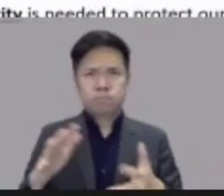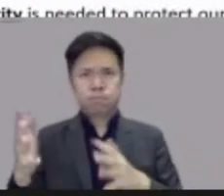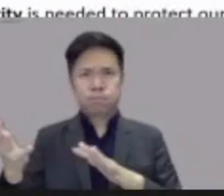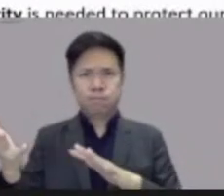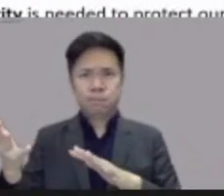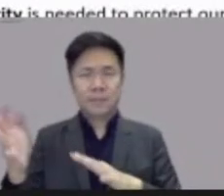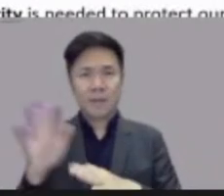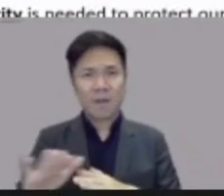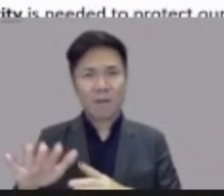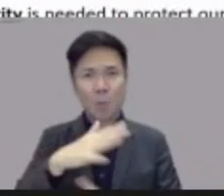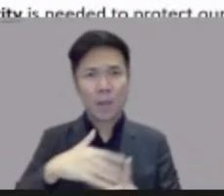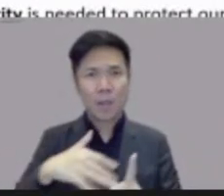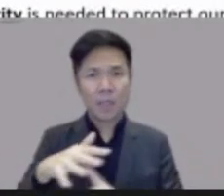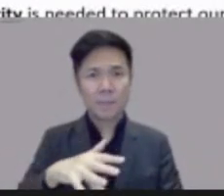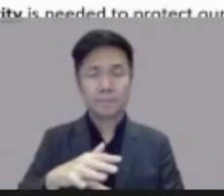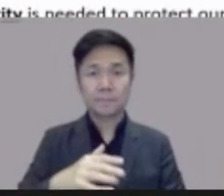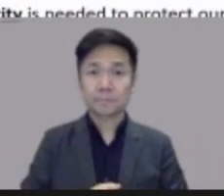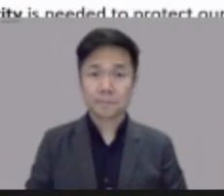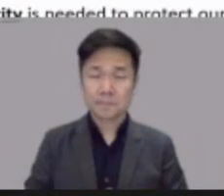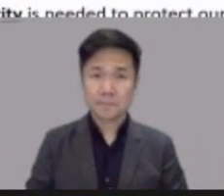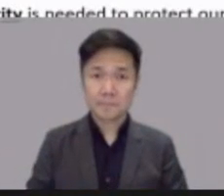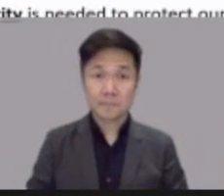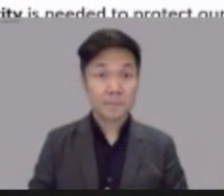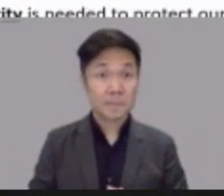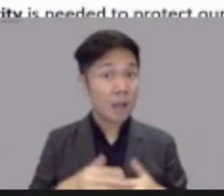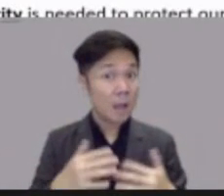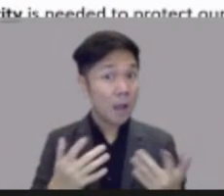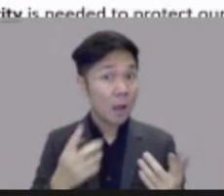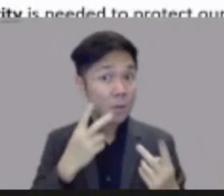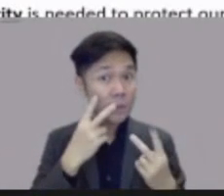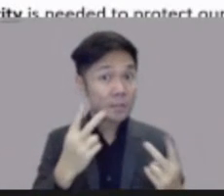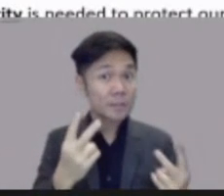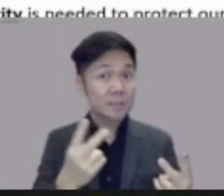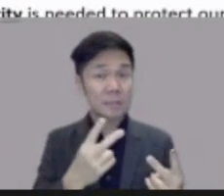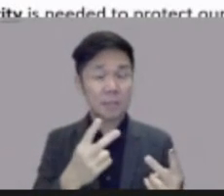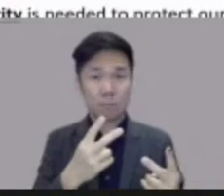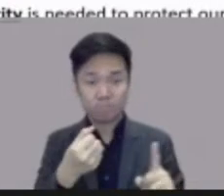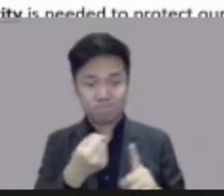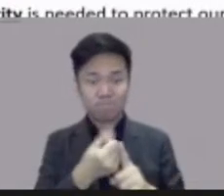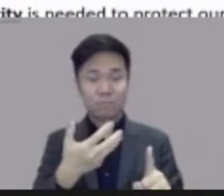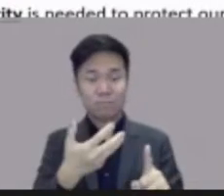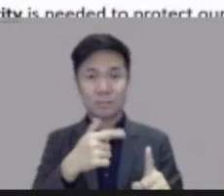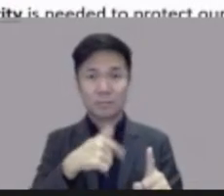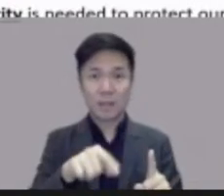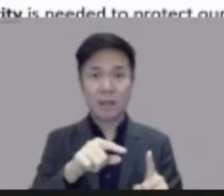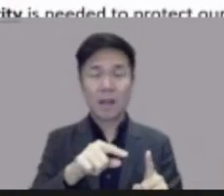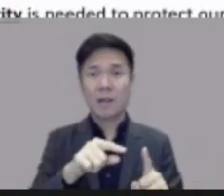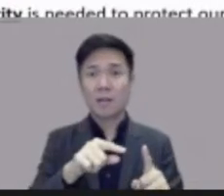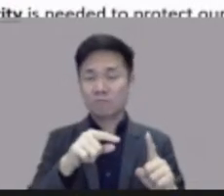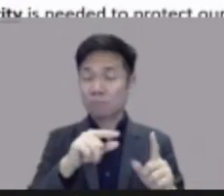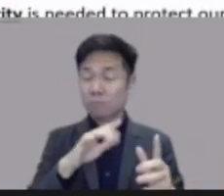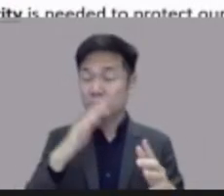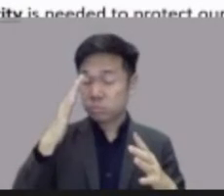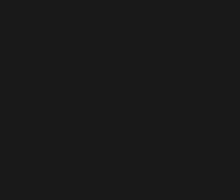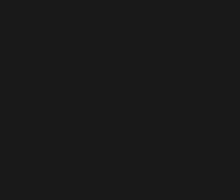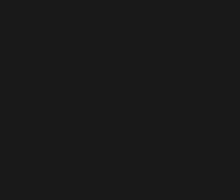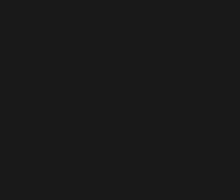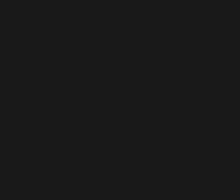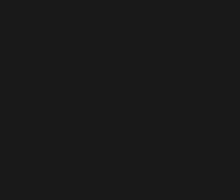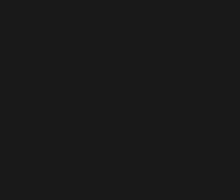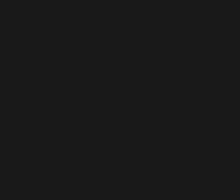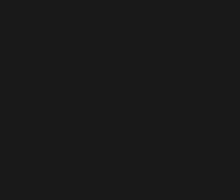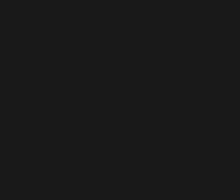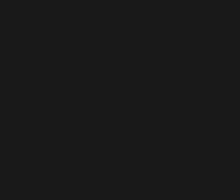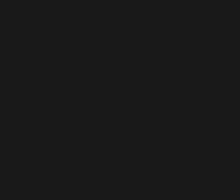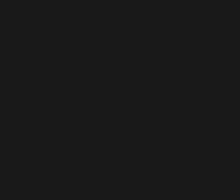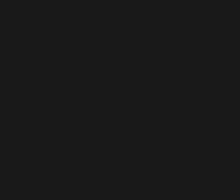and that's the harmful effects of climate change pollution of environmental degradation are felt keenly across